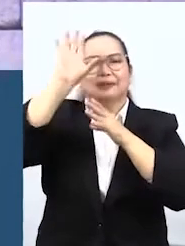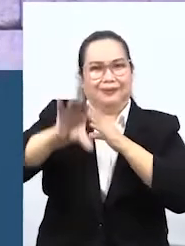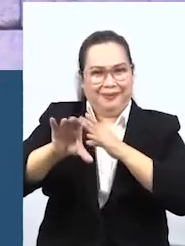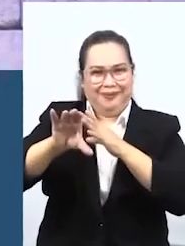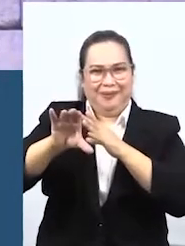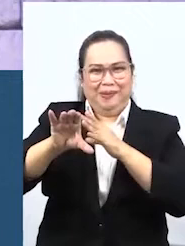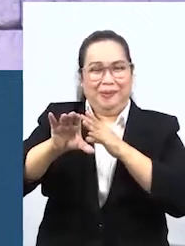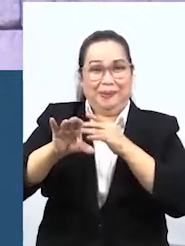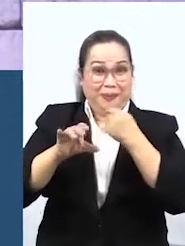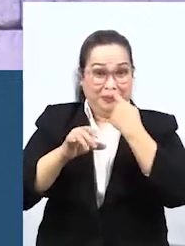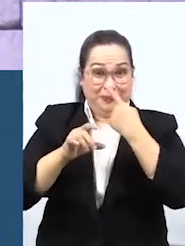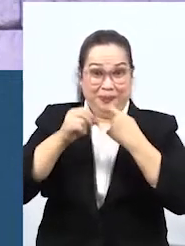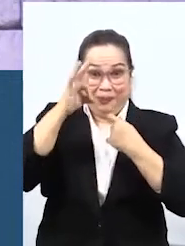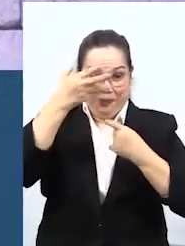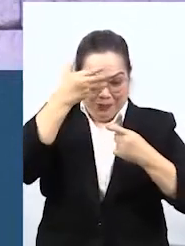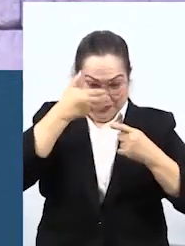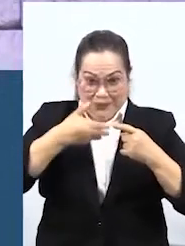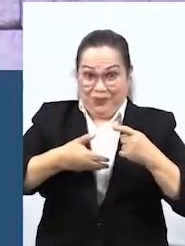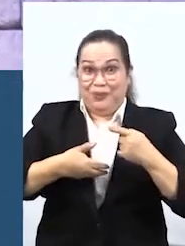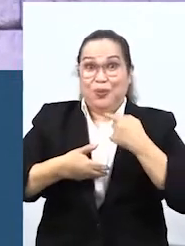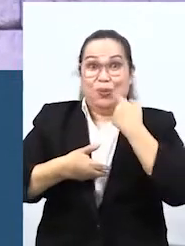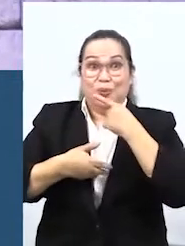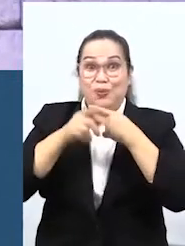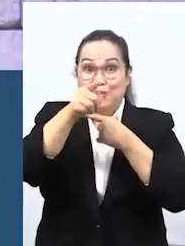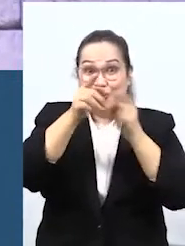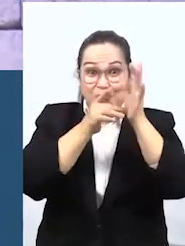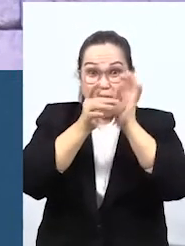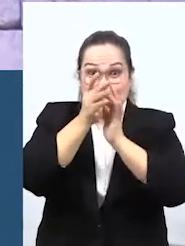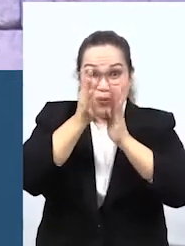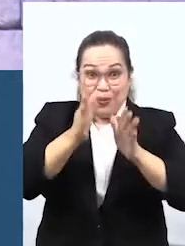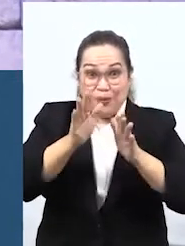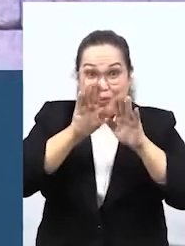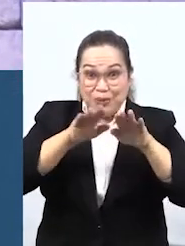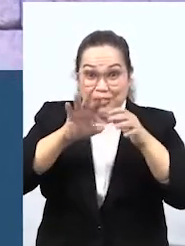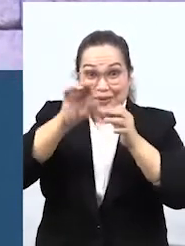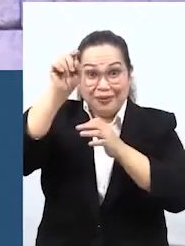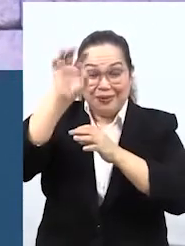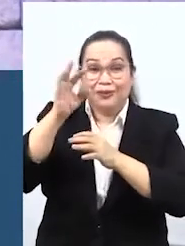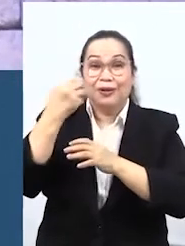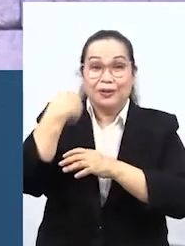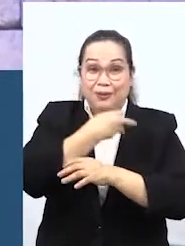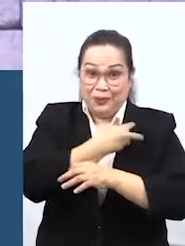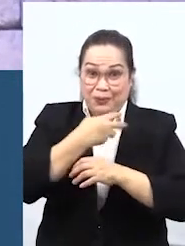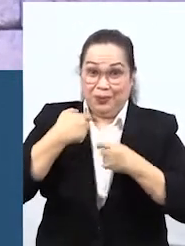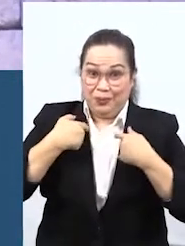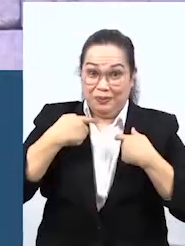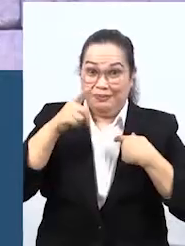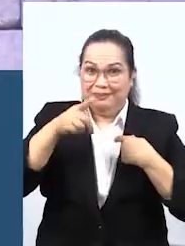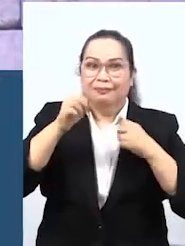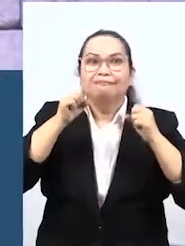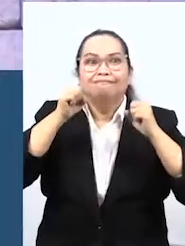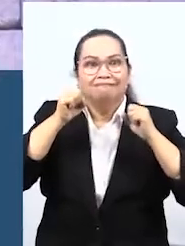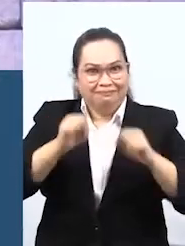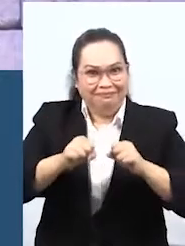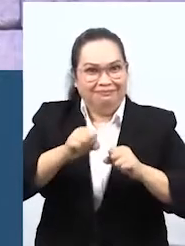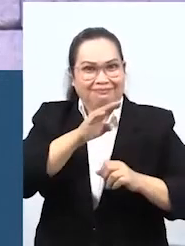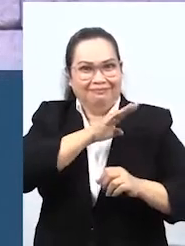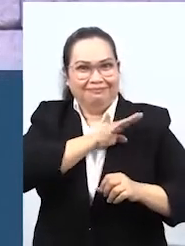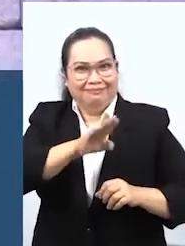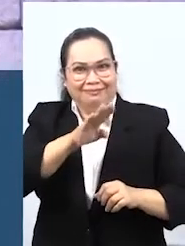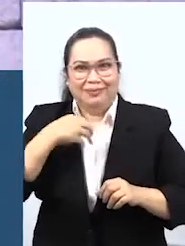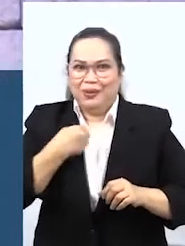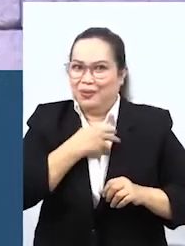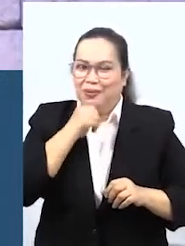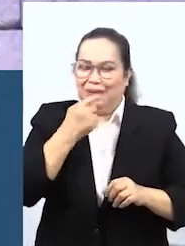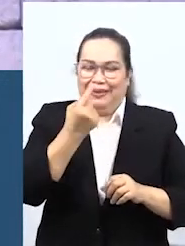So if we know who we are We will have this stability and confidence that we are not